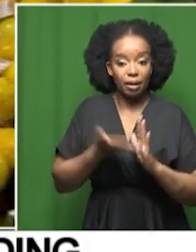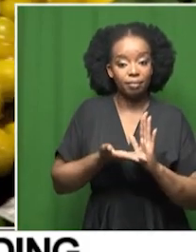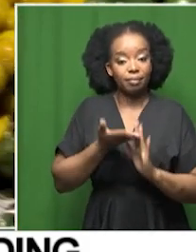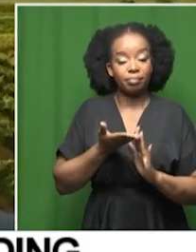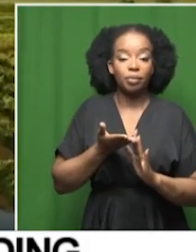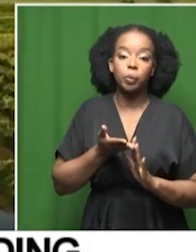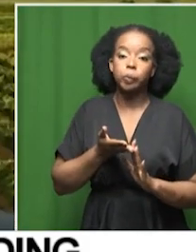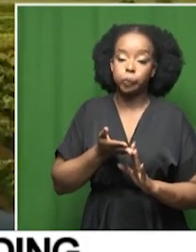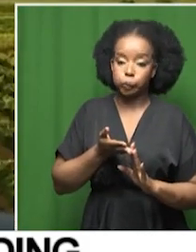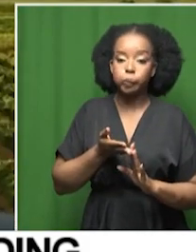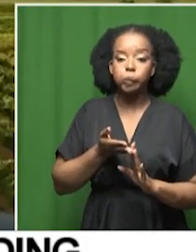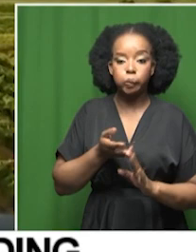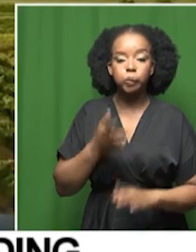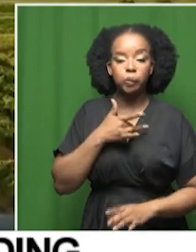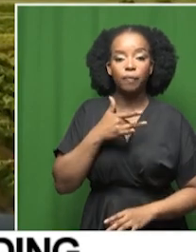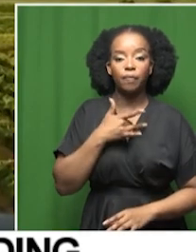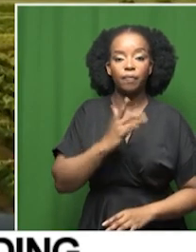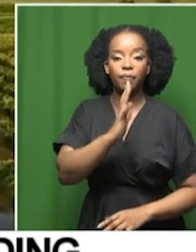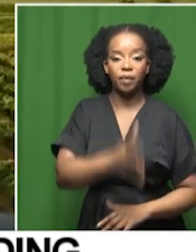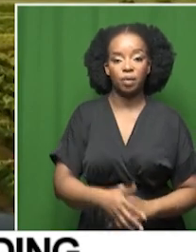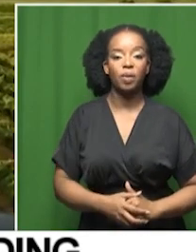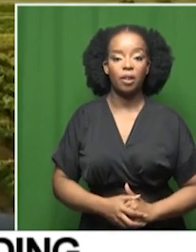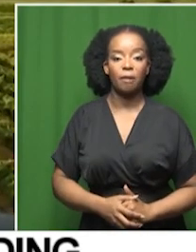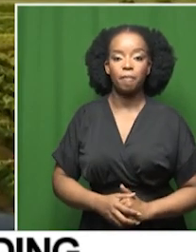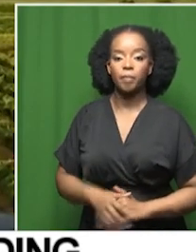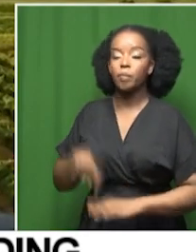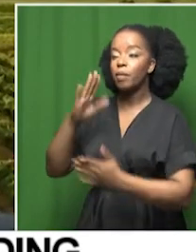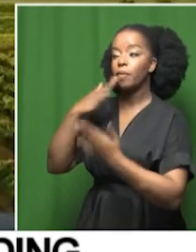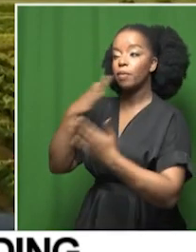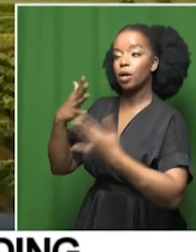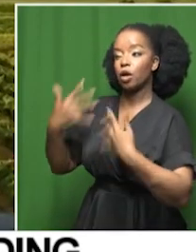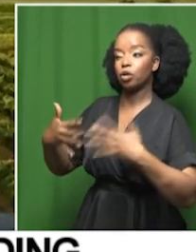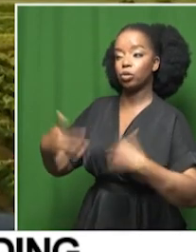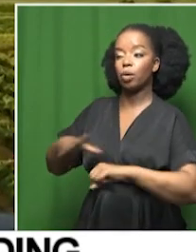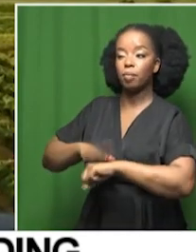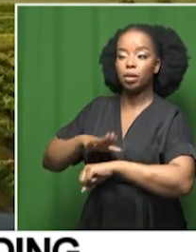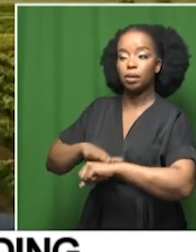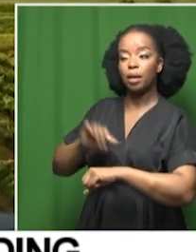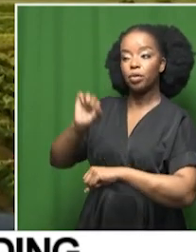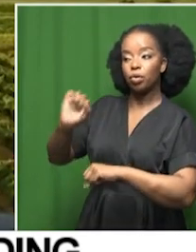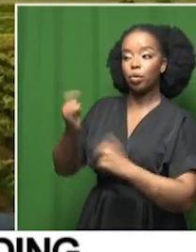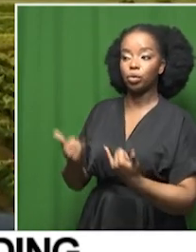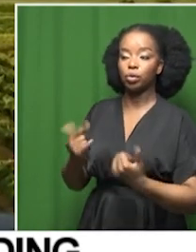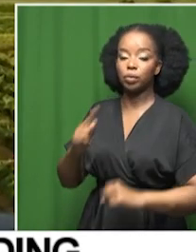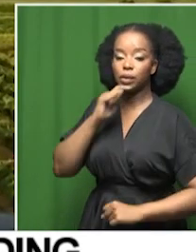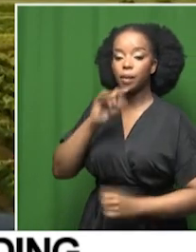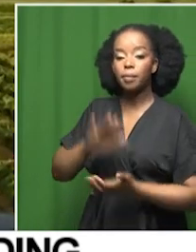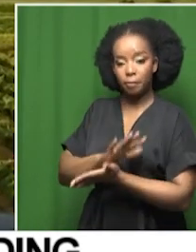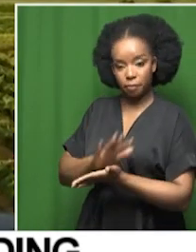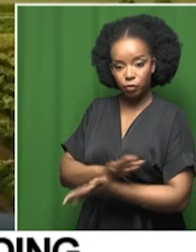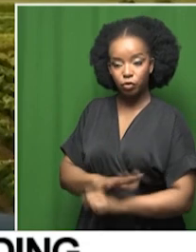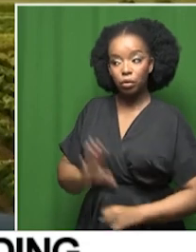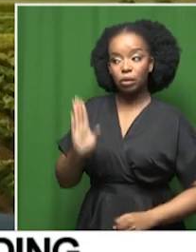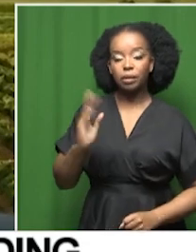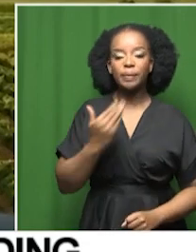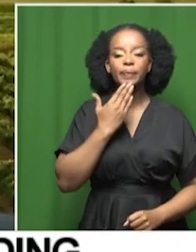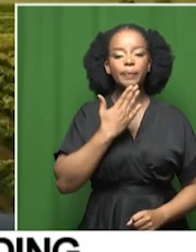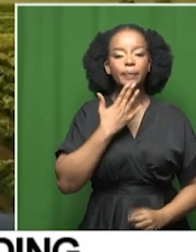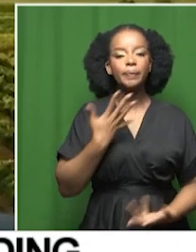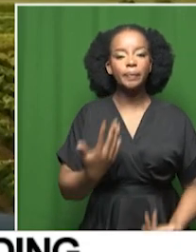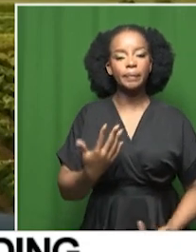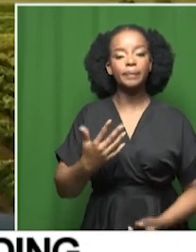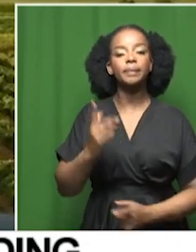felt. Theo, thank you so much for your time this morning. I really appreciate it. And speaking to us there about